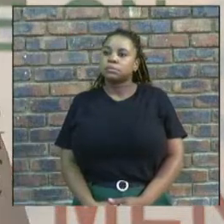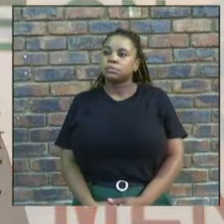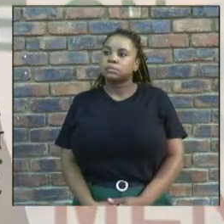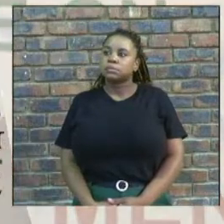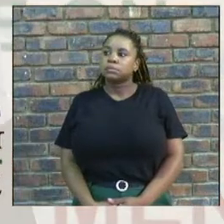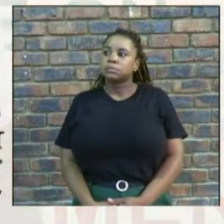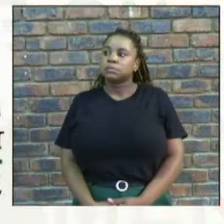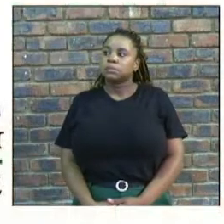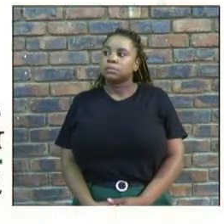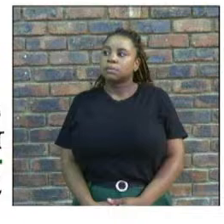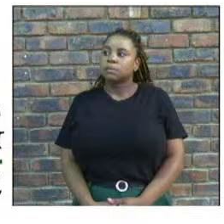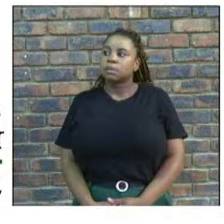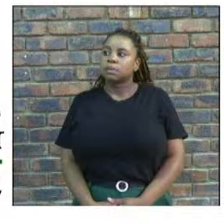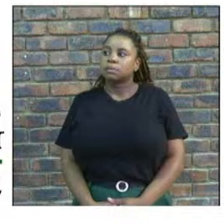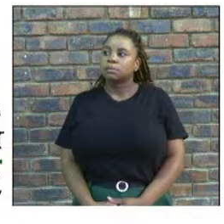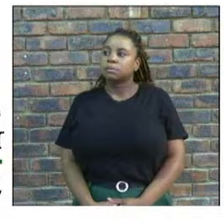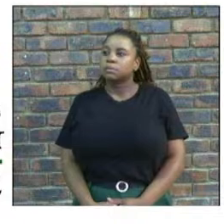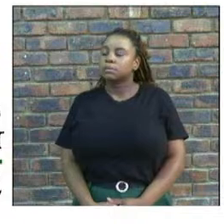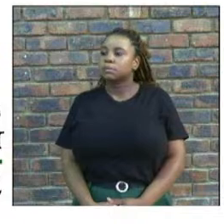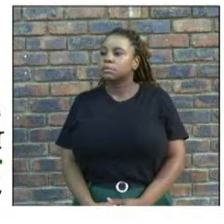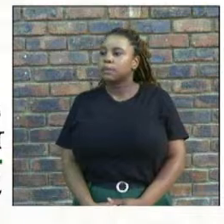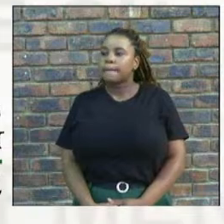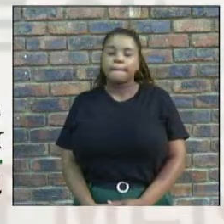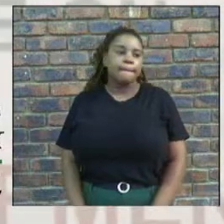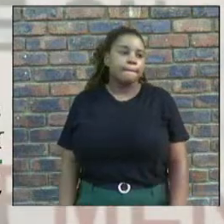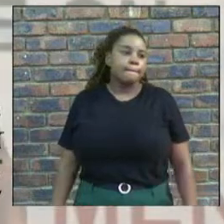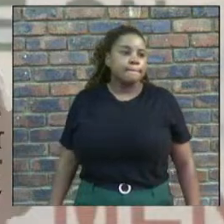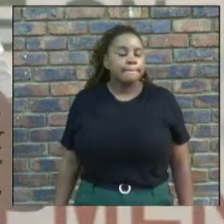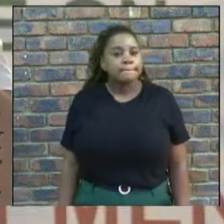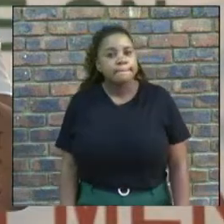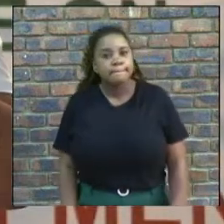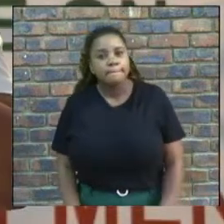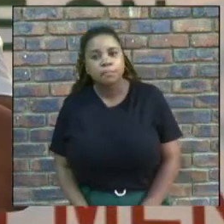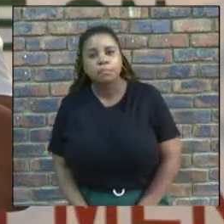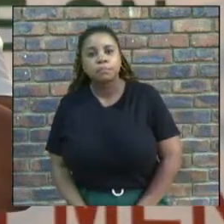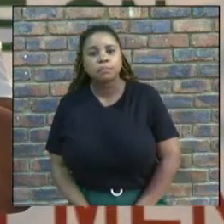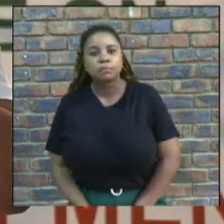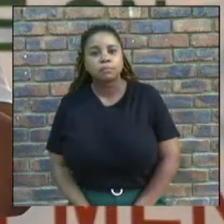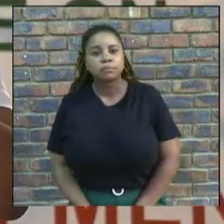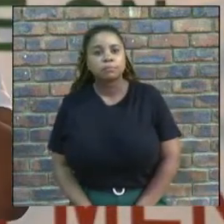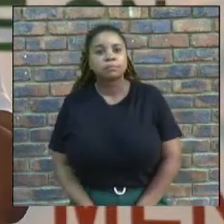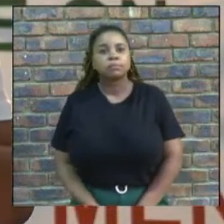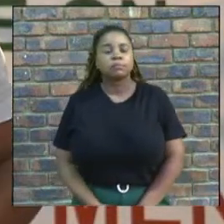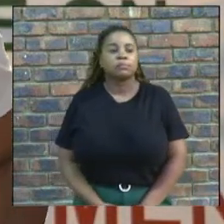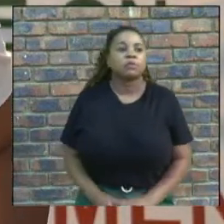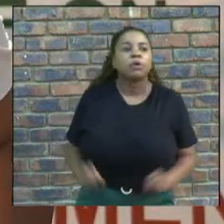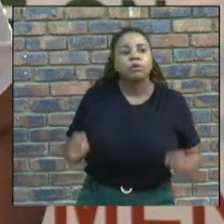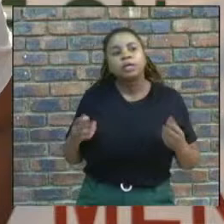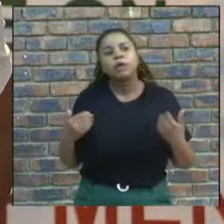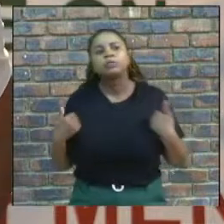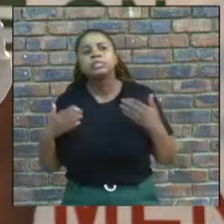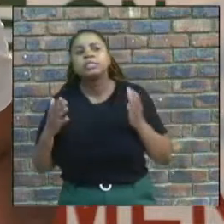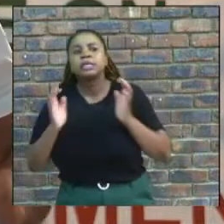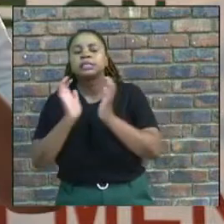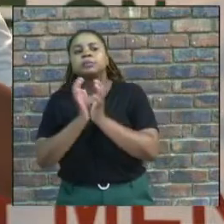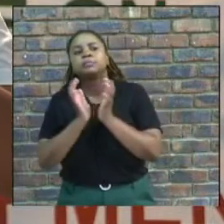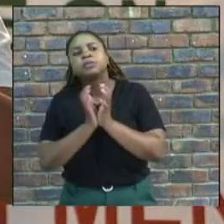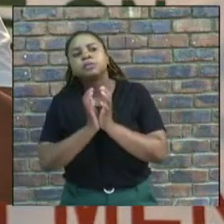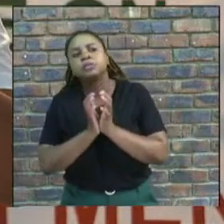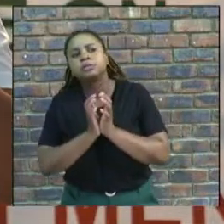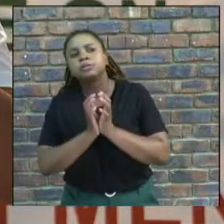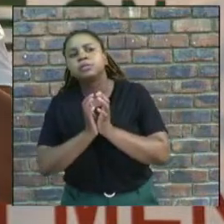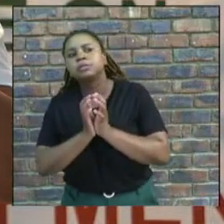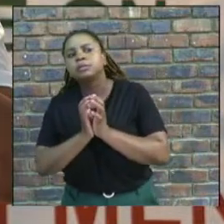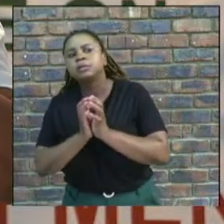56.2. Okay. Subsection 2. Okay. We would like to start with our meeting, but